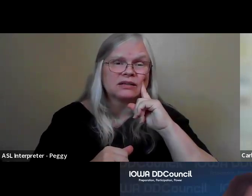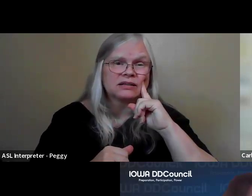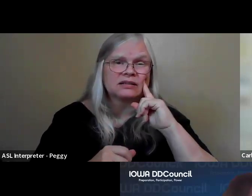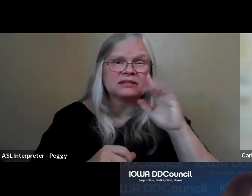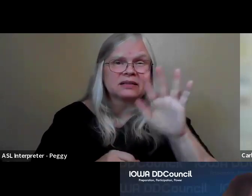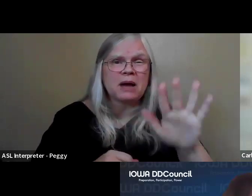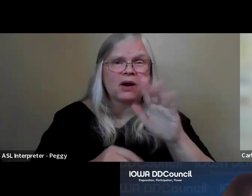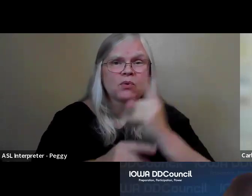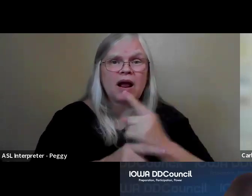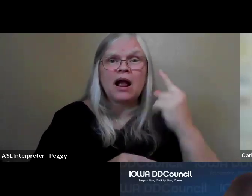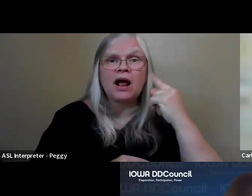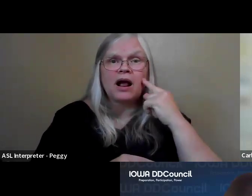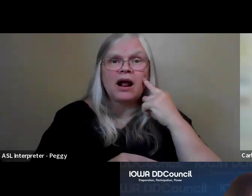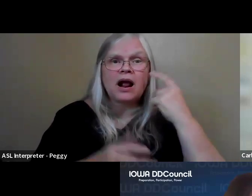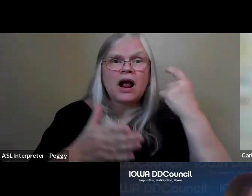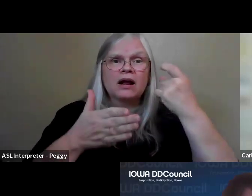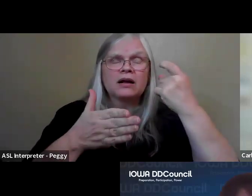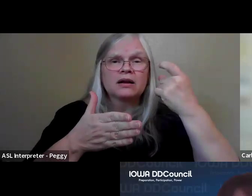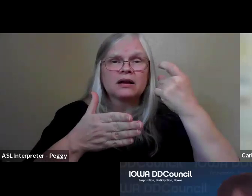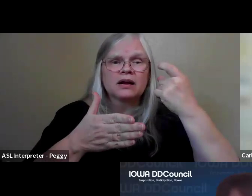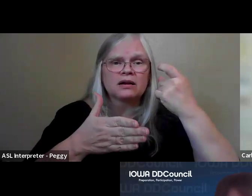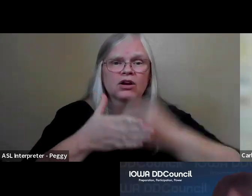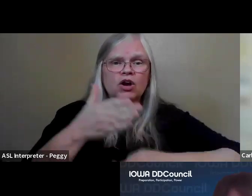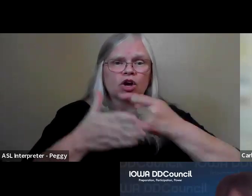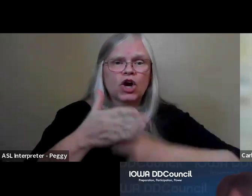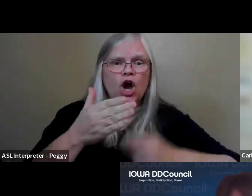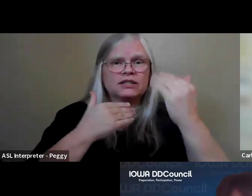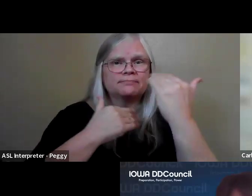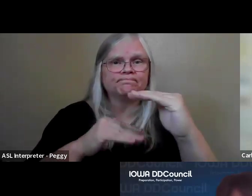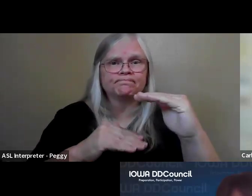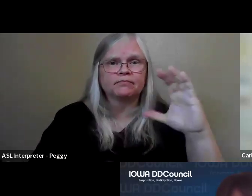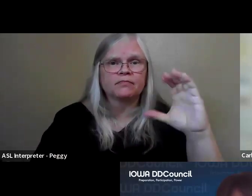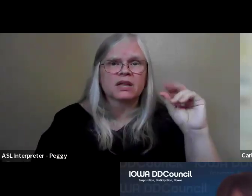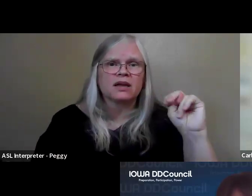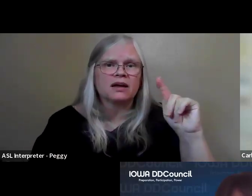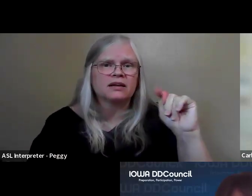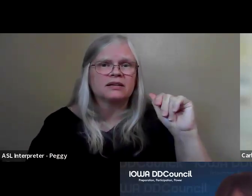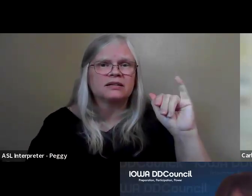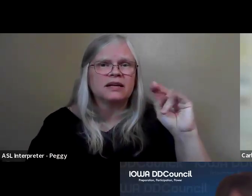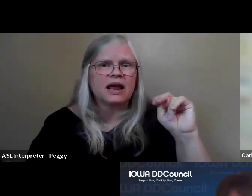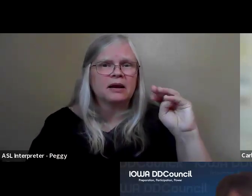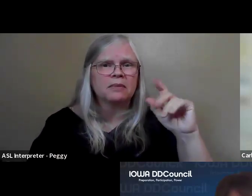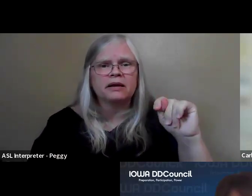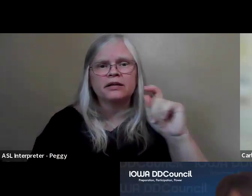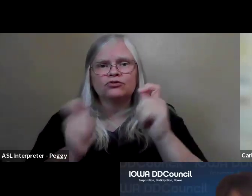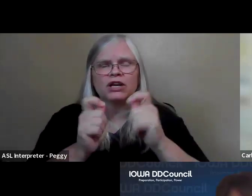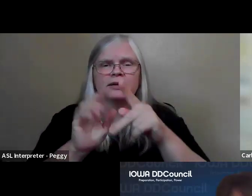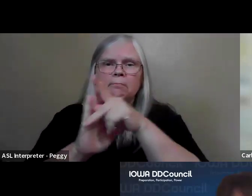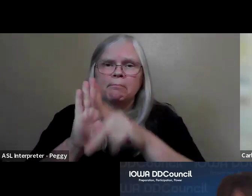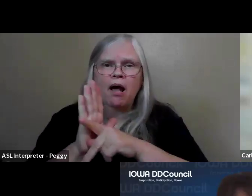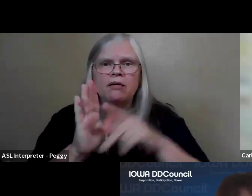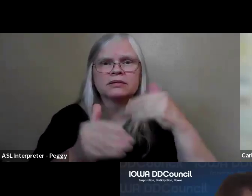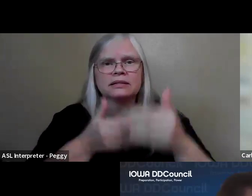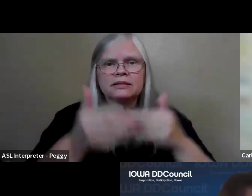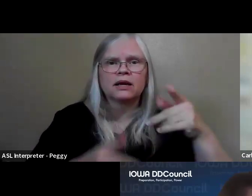I've heard a lot of cost containment measures they're trying to do. So changes in policies and procedures